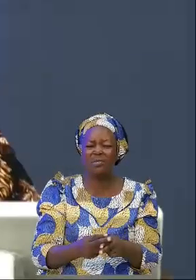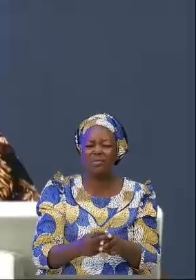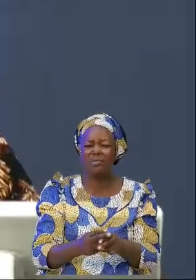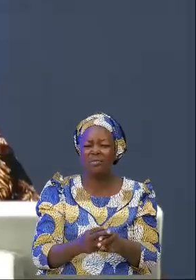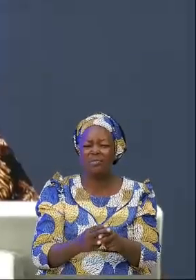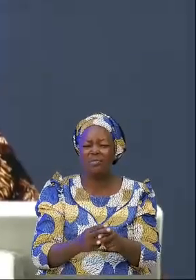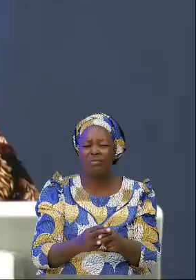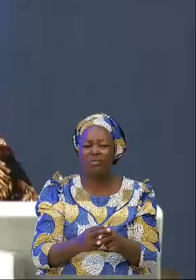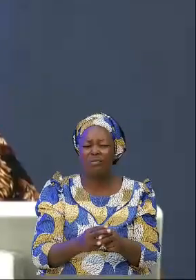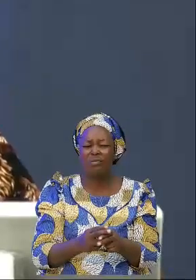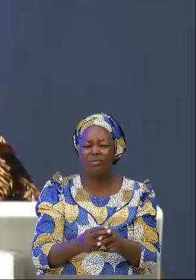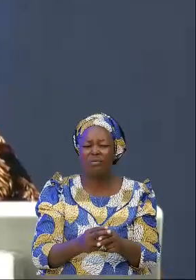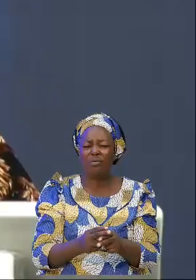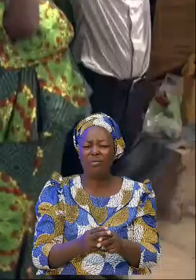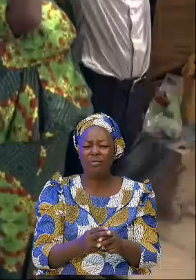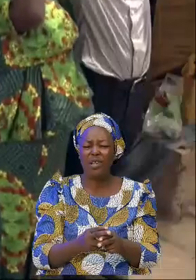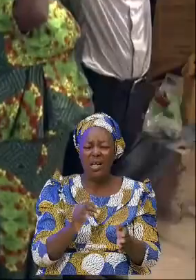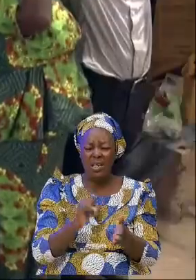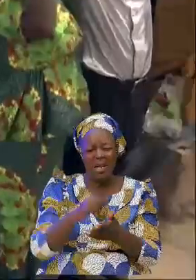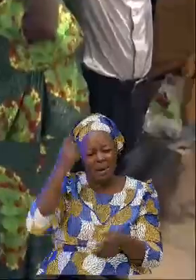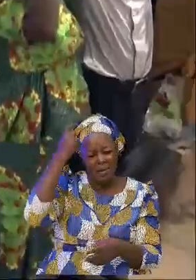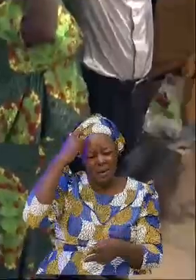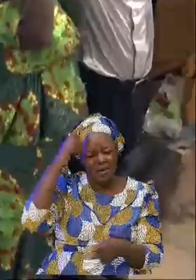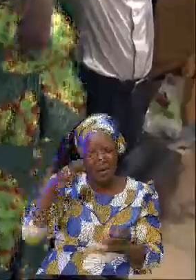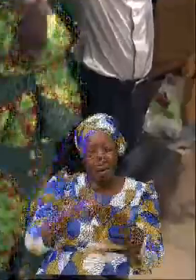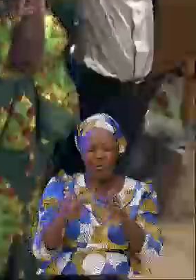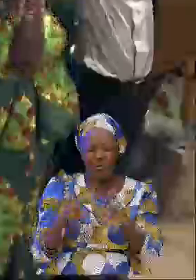will touch everyone right now.